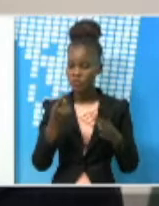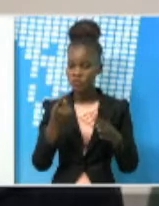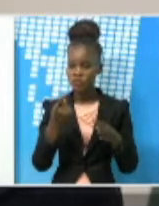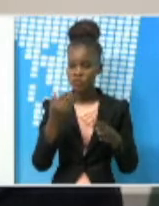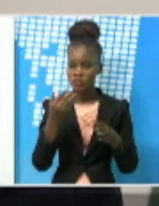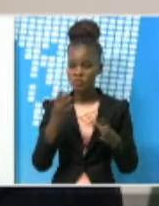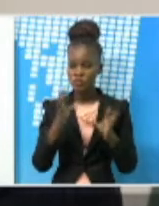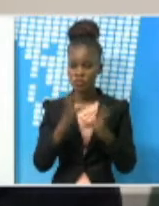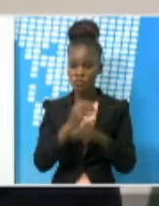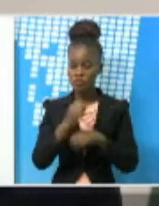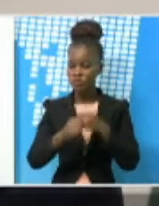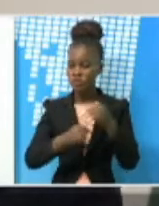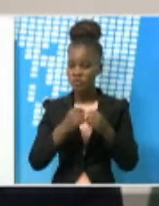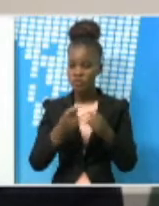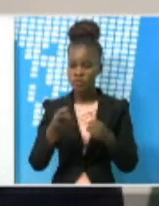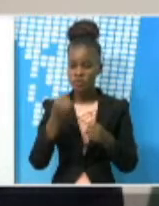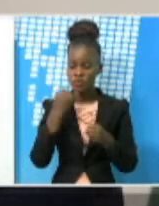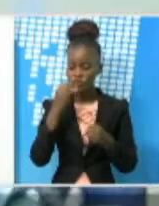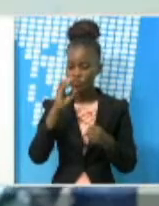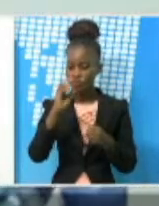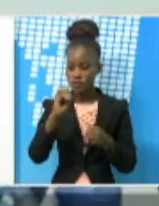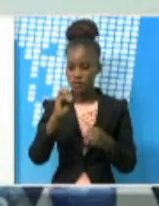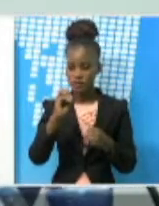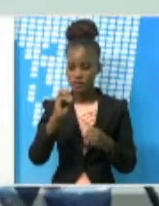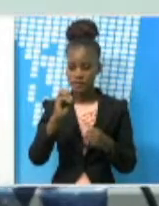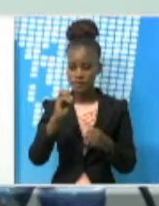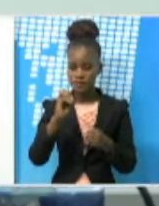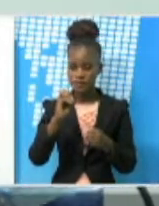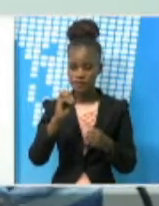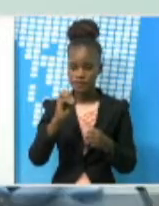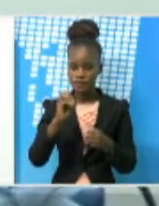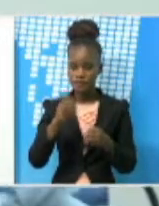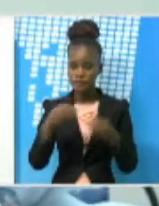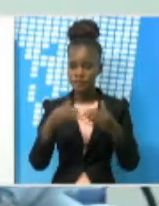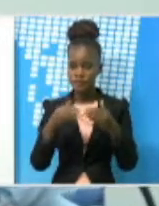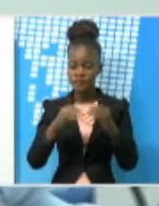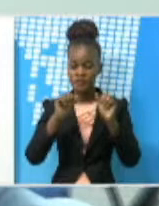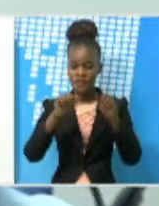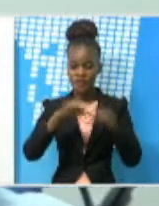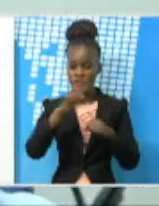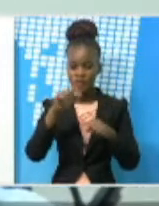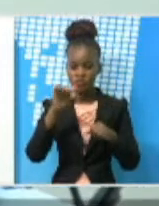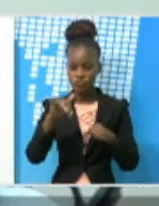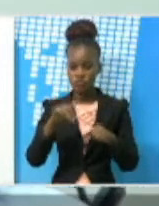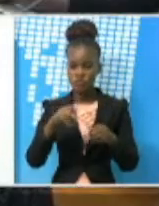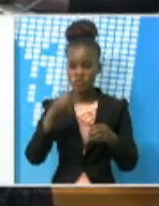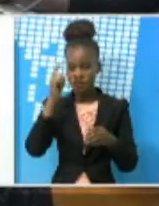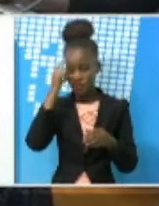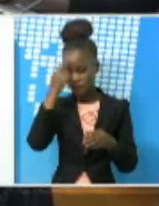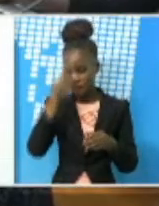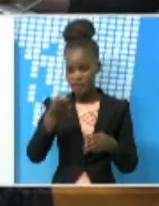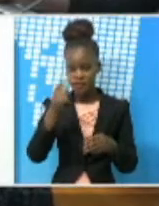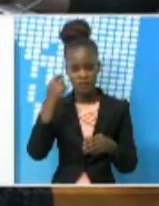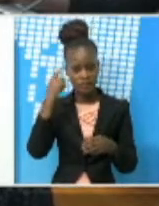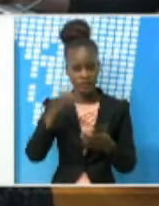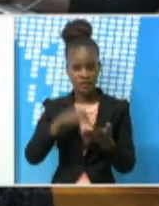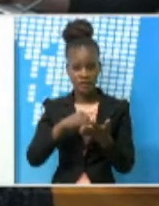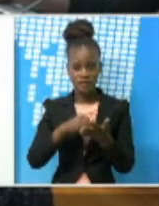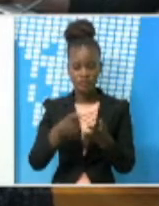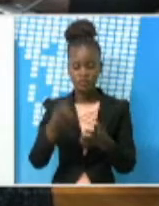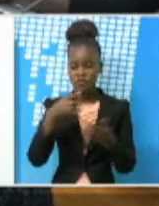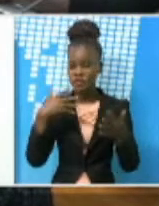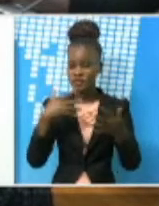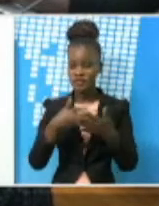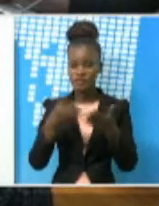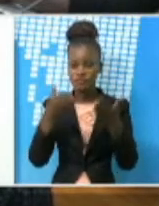Finance to Posta Uganda is zero. The committee has asked that government pays taxes for its entities since it